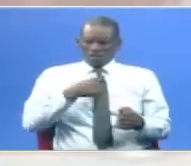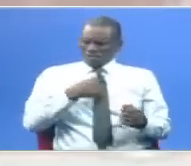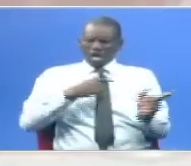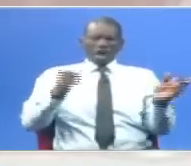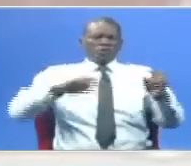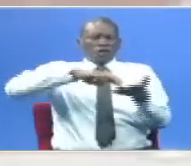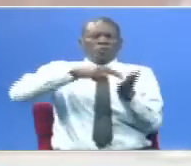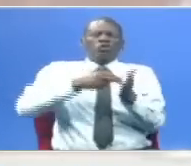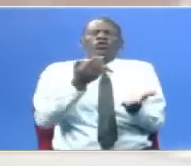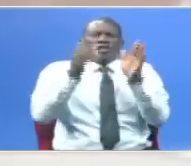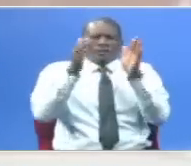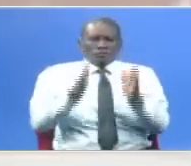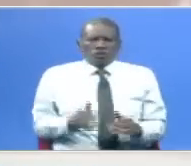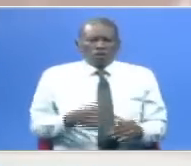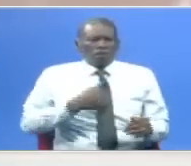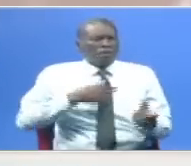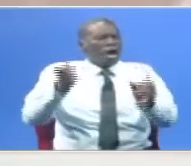Yamutu.